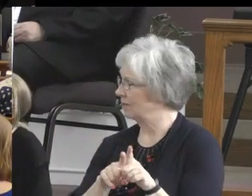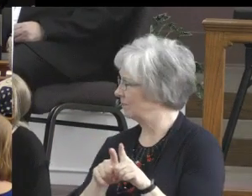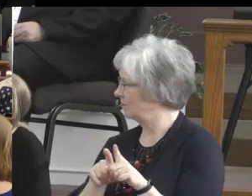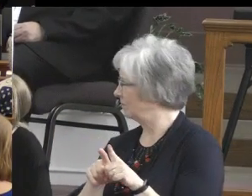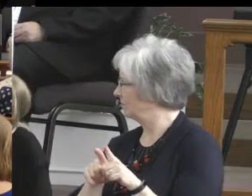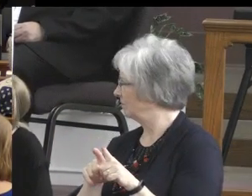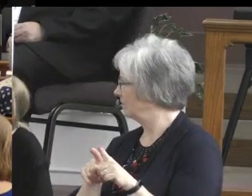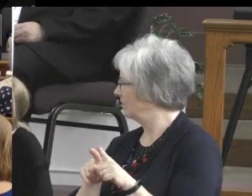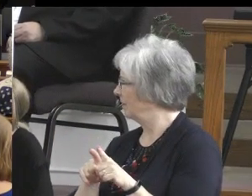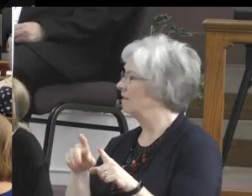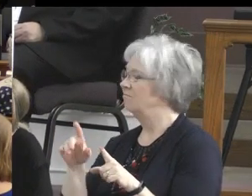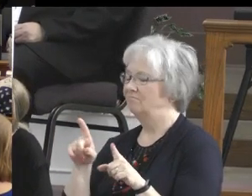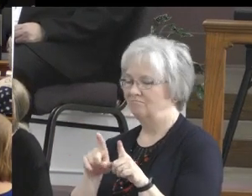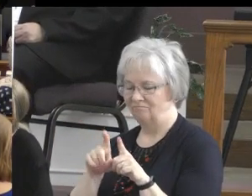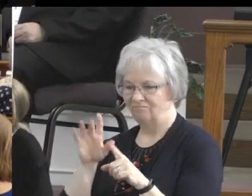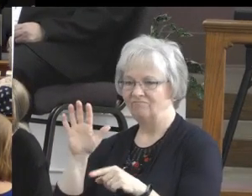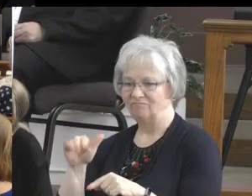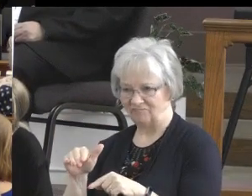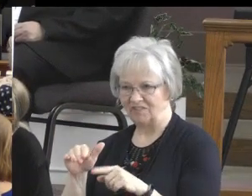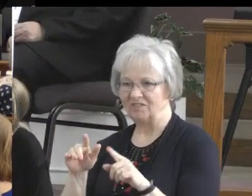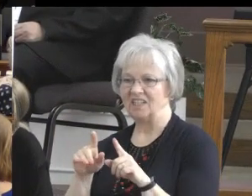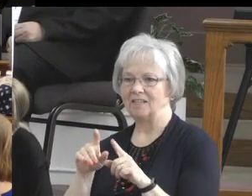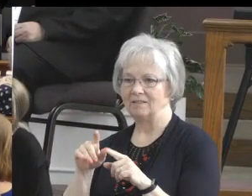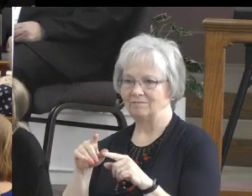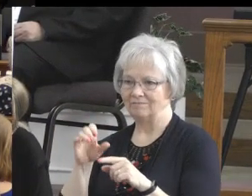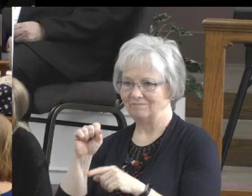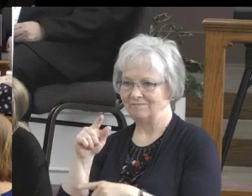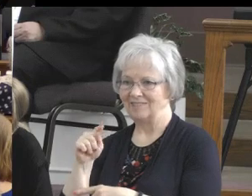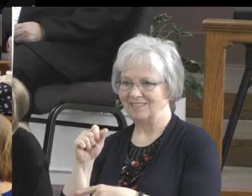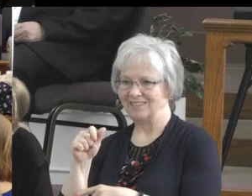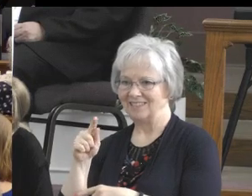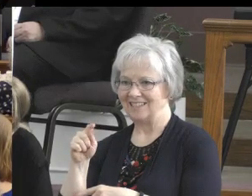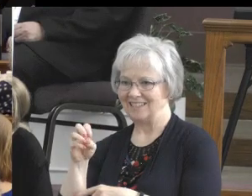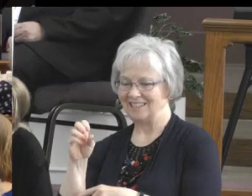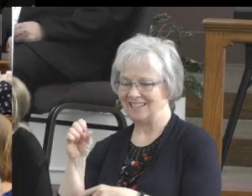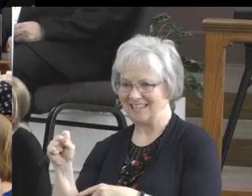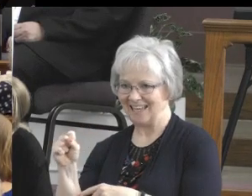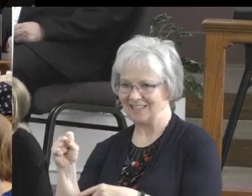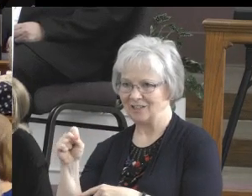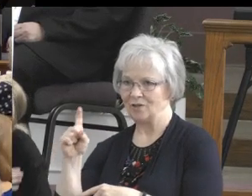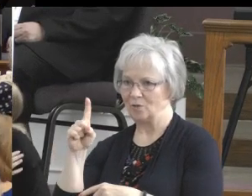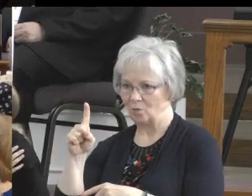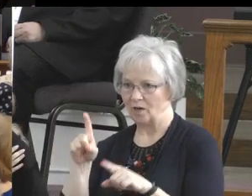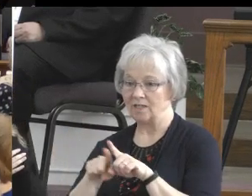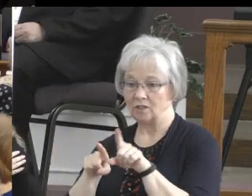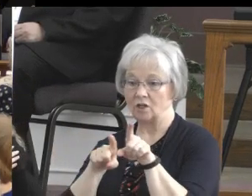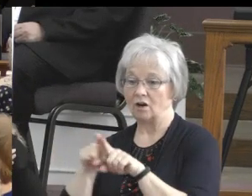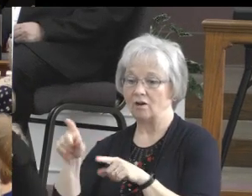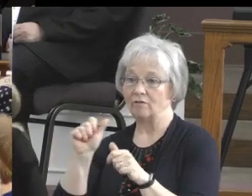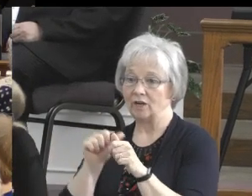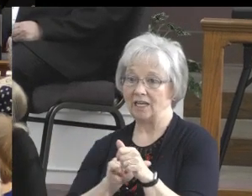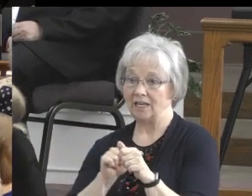For the 50 states that we have in our nation right now. One star for each state.